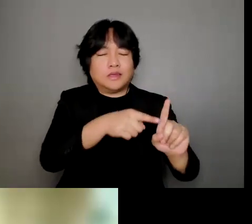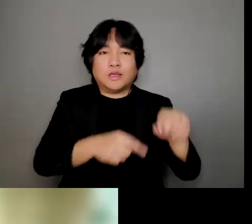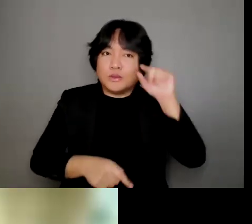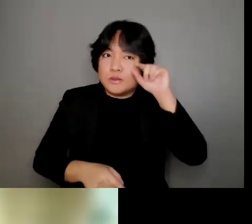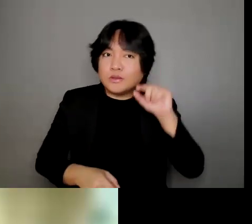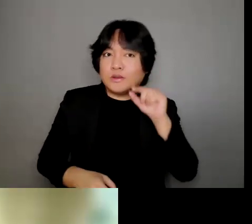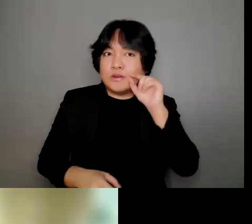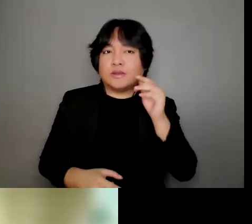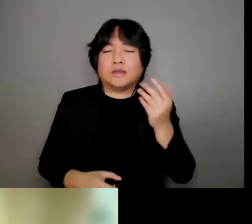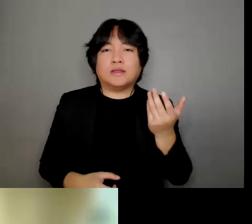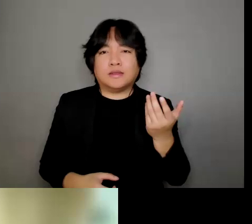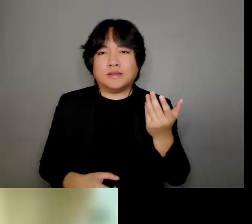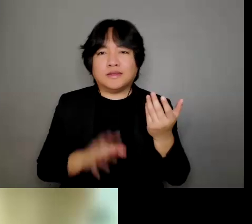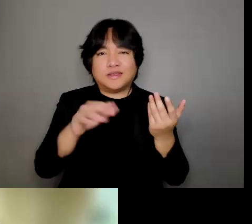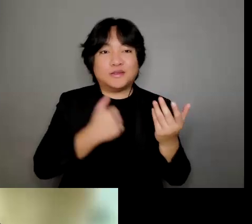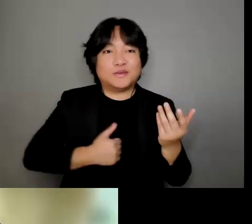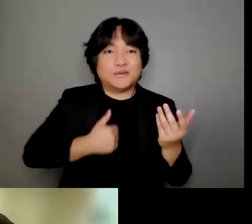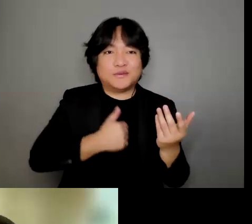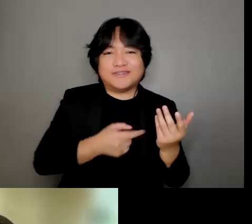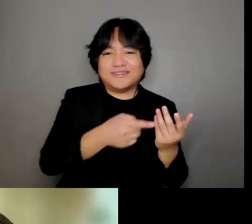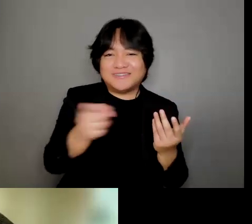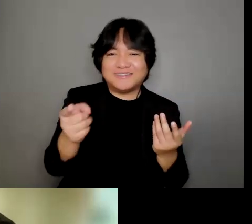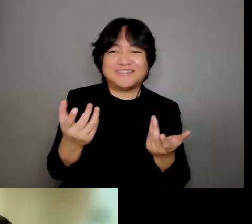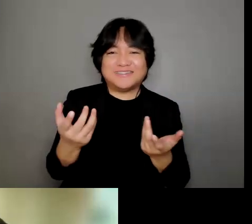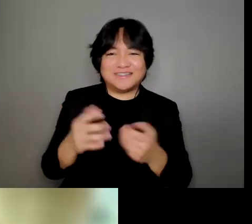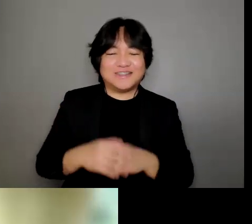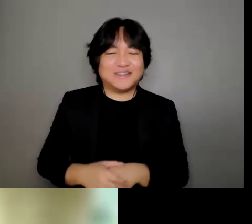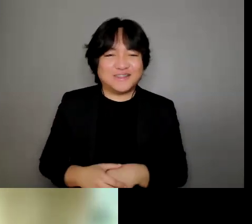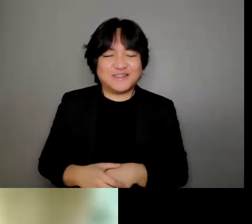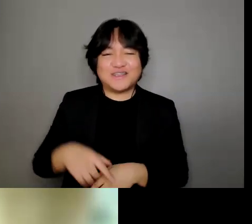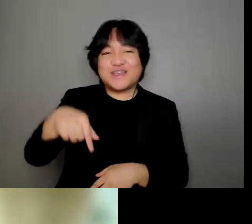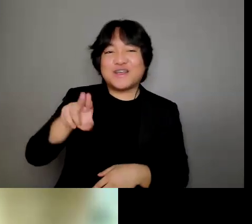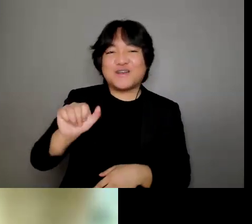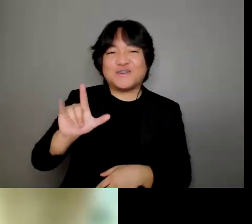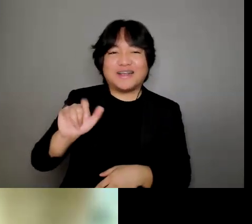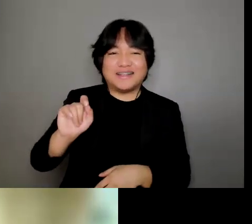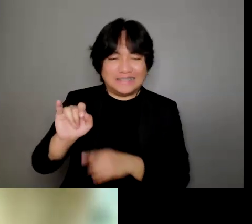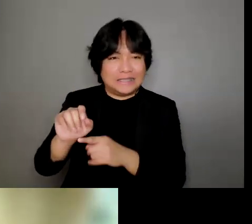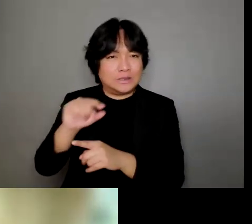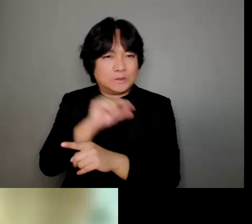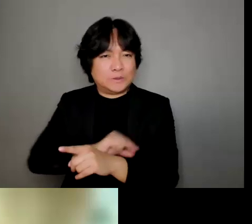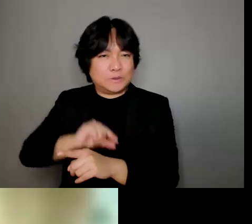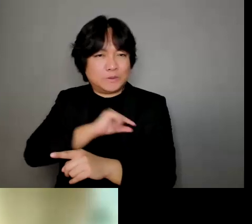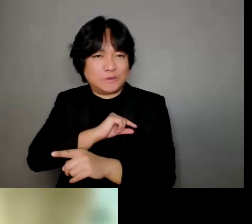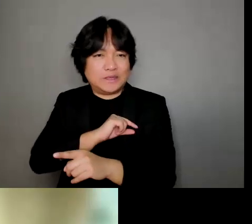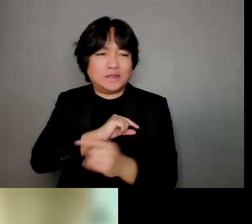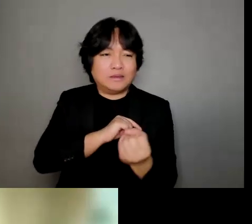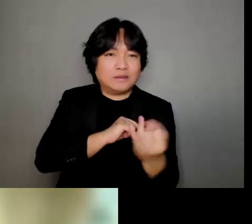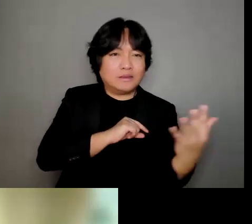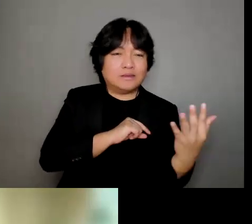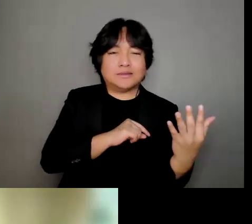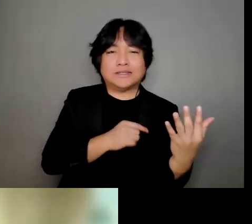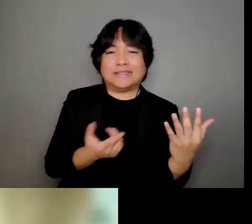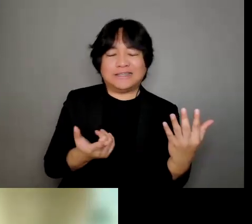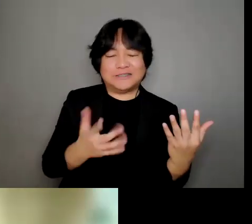sexuality. Pasensya na sa mga quali folks dito, pero sa quanti, we really do need to measure in one way or